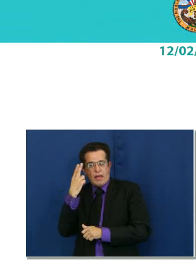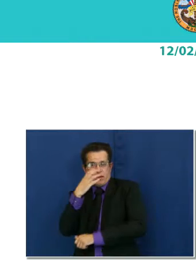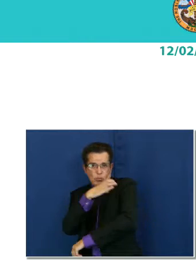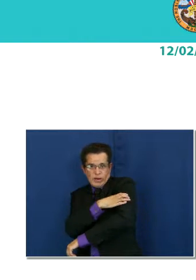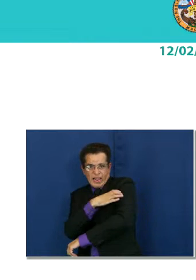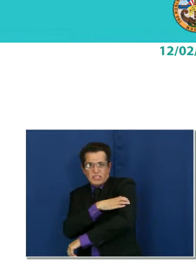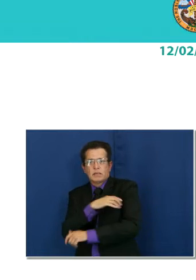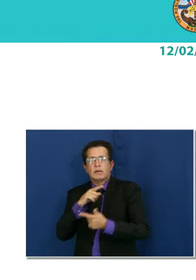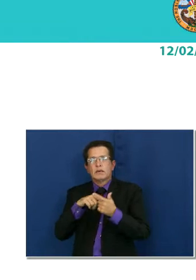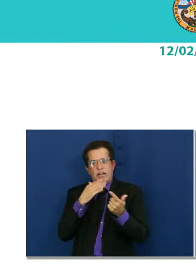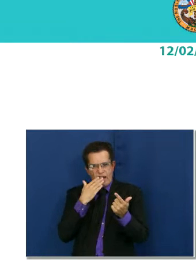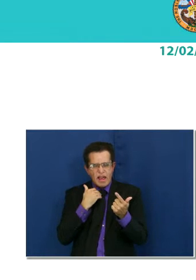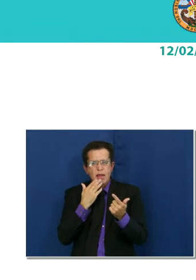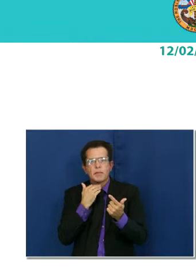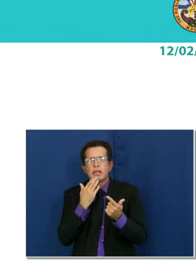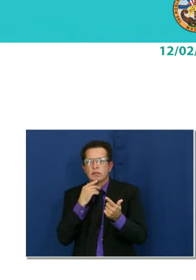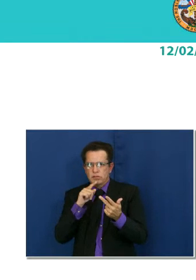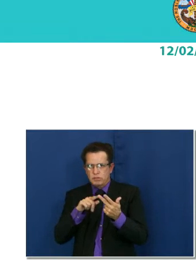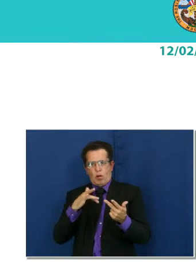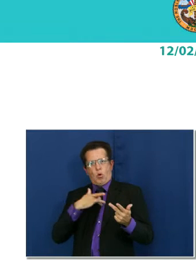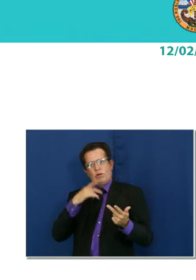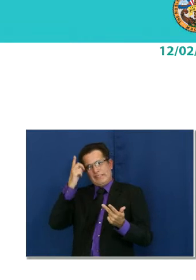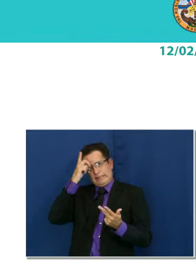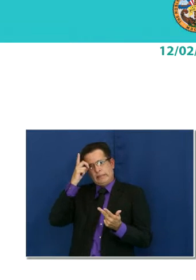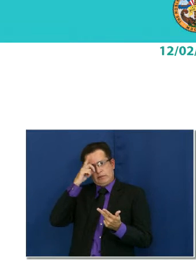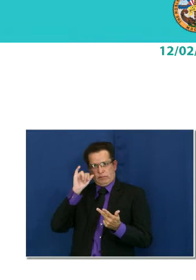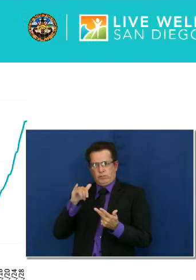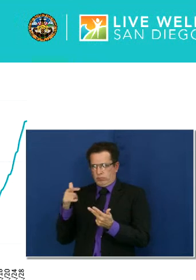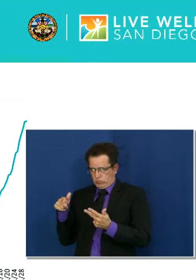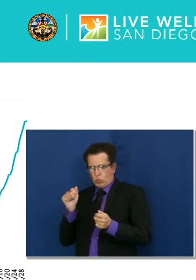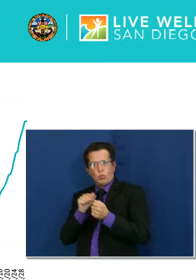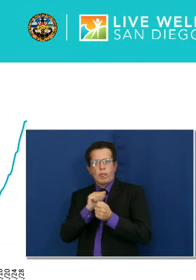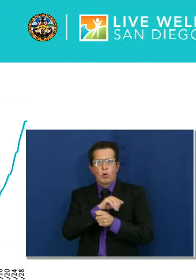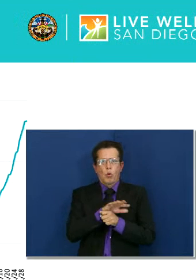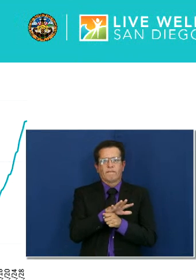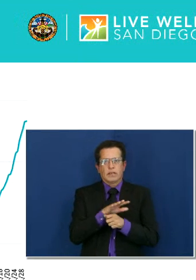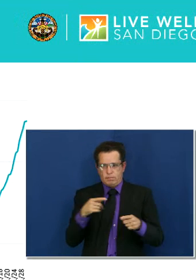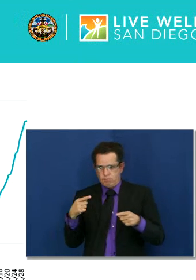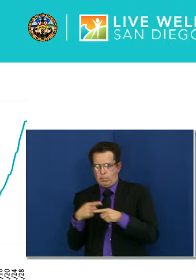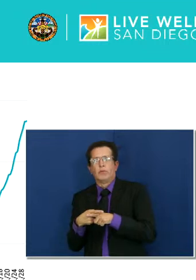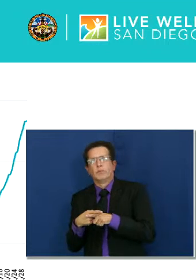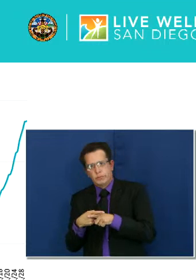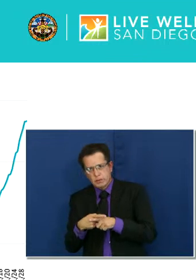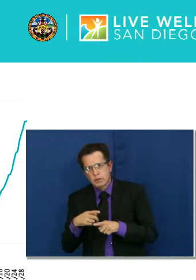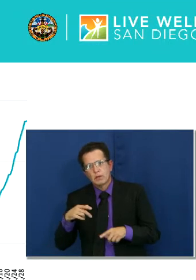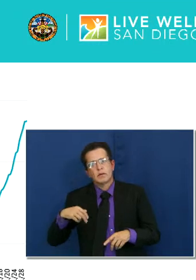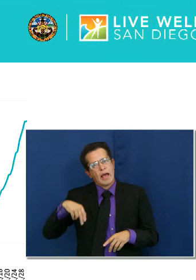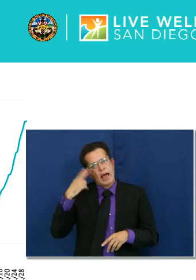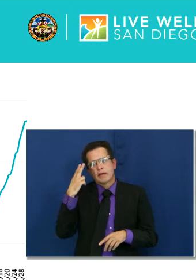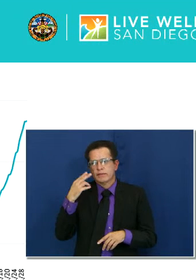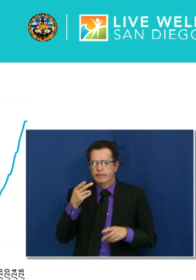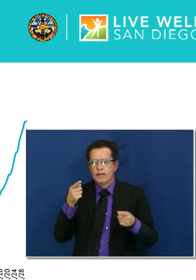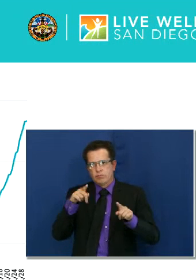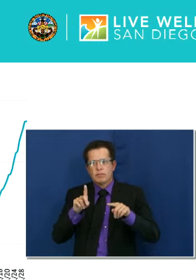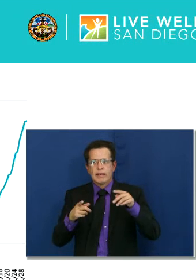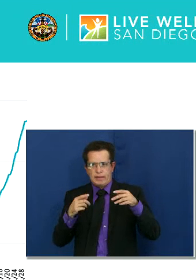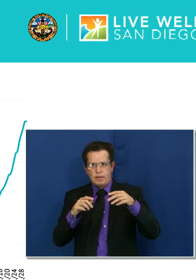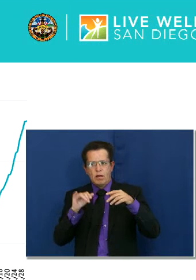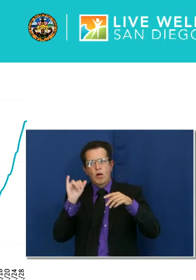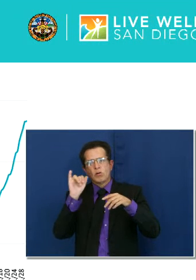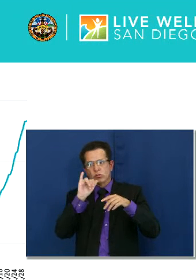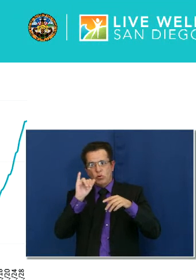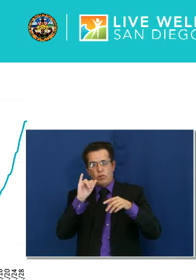hypertension, diabetes, and heart disease. In the next slide, with the increase in cases, there have also